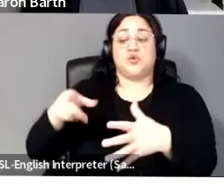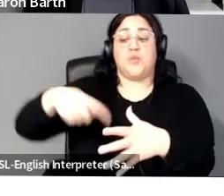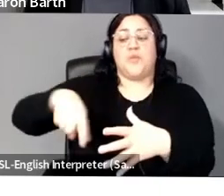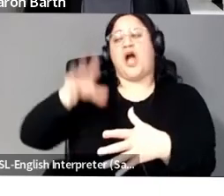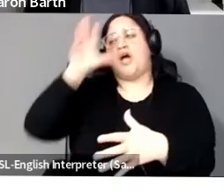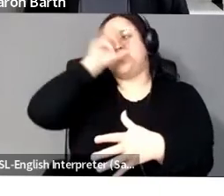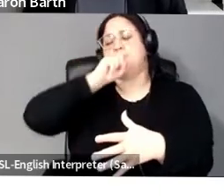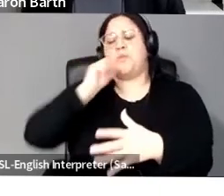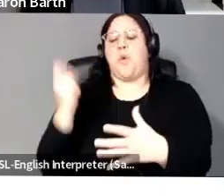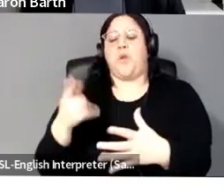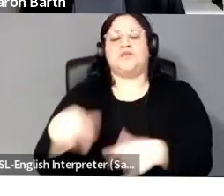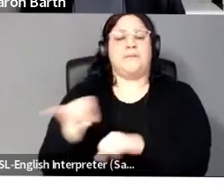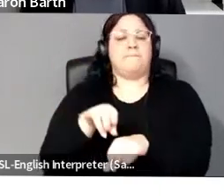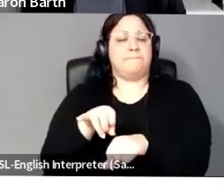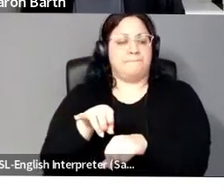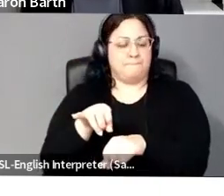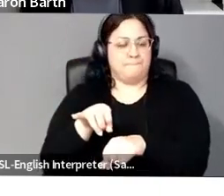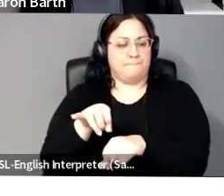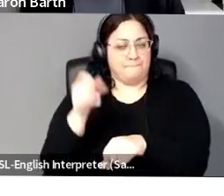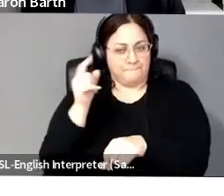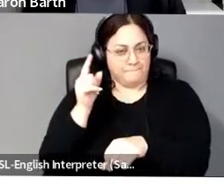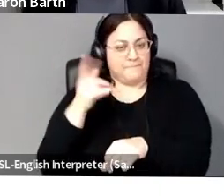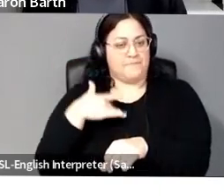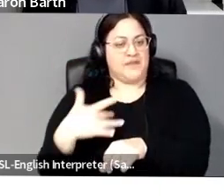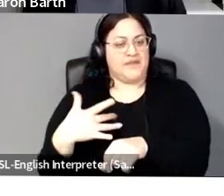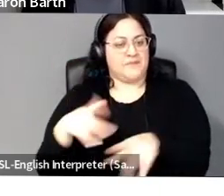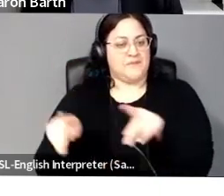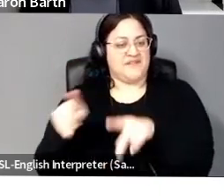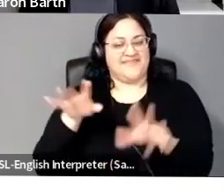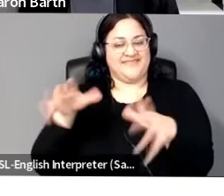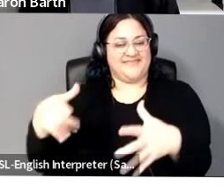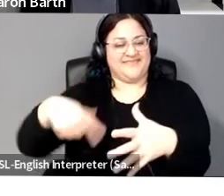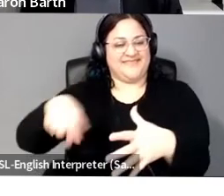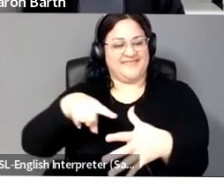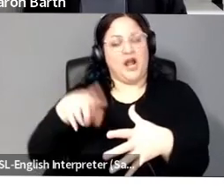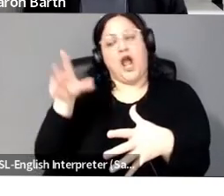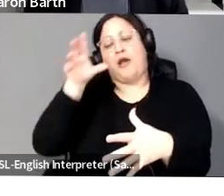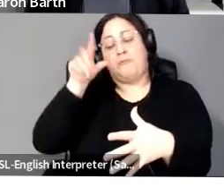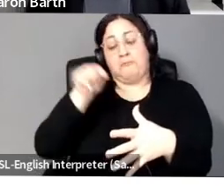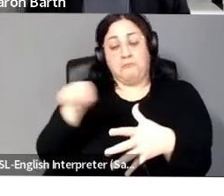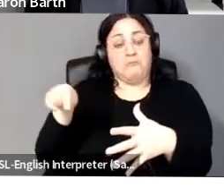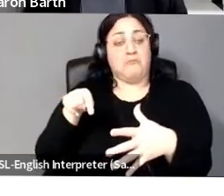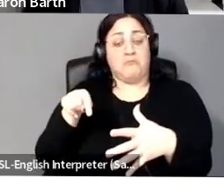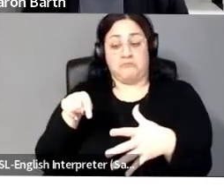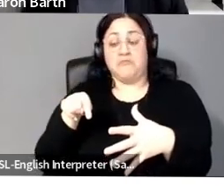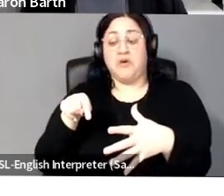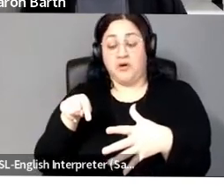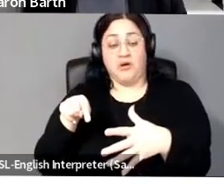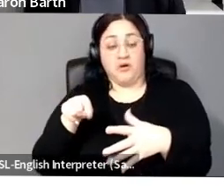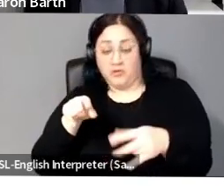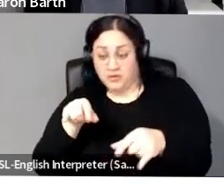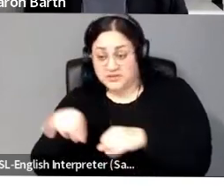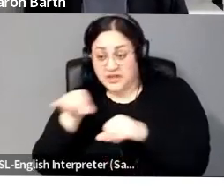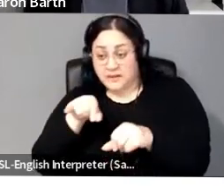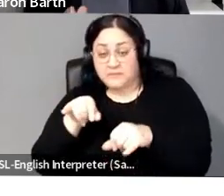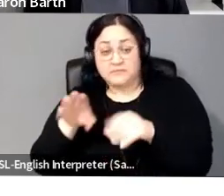because it's the most harmful, it's the most nefarious, and it's the one we need to change the quickest, and the